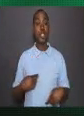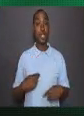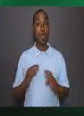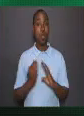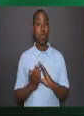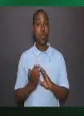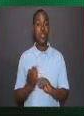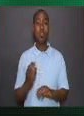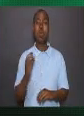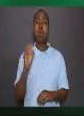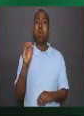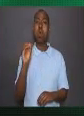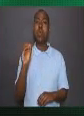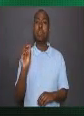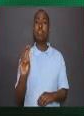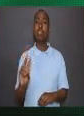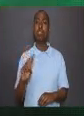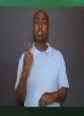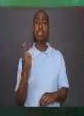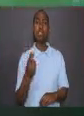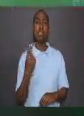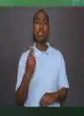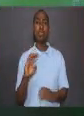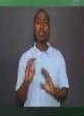without the use of oxygen.